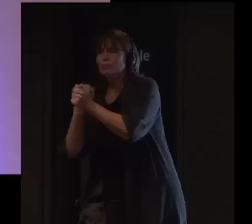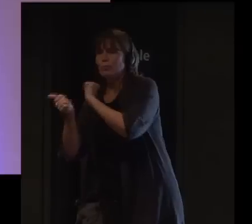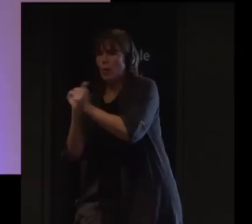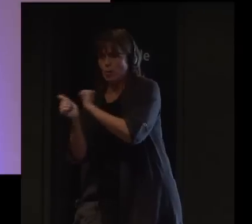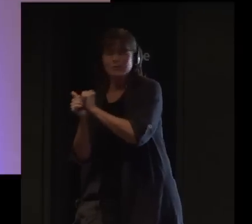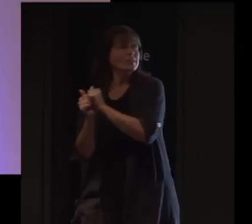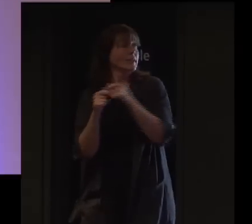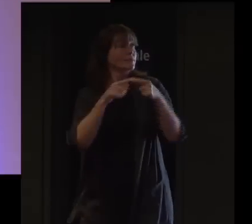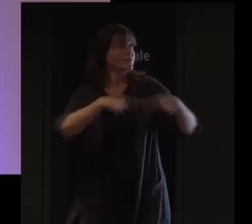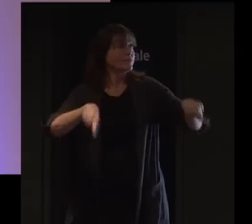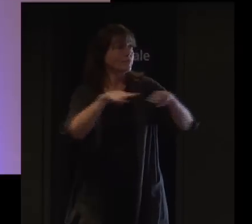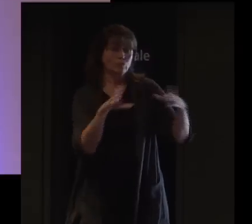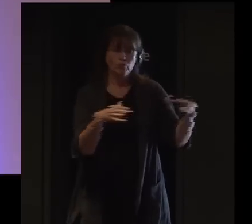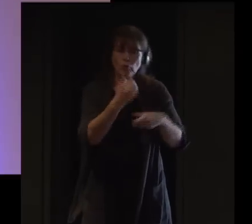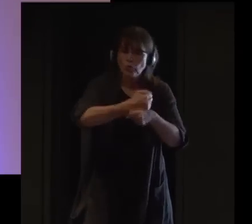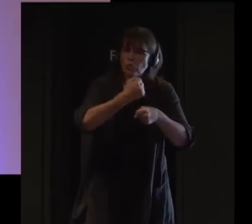workshop on,